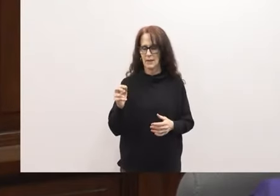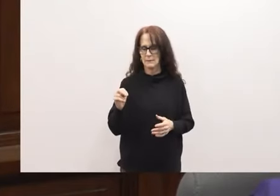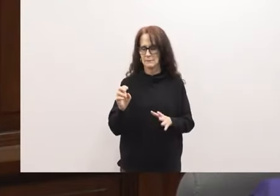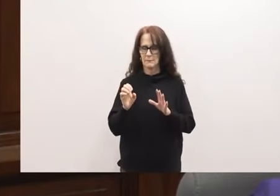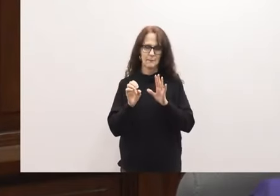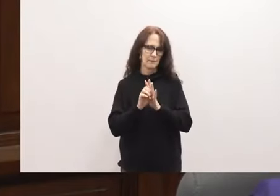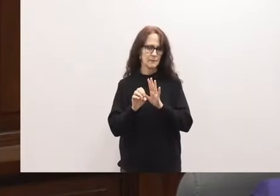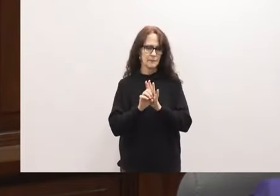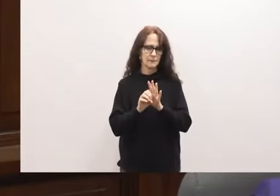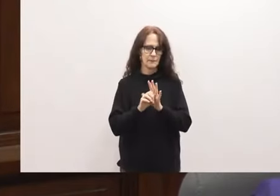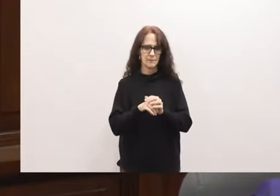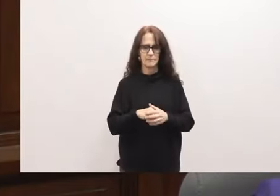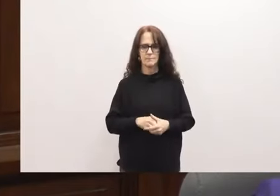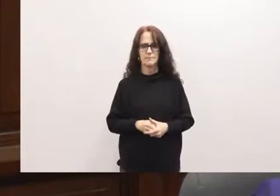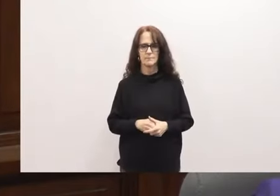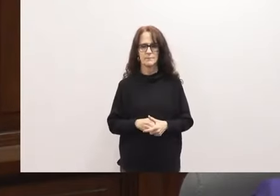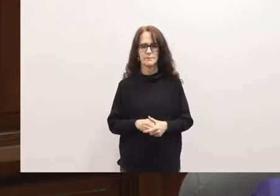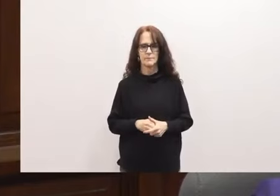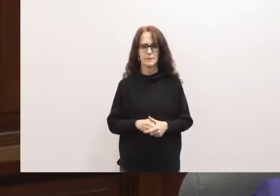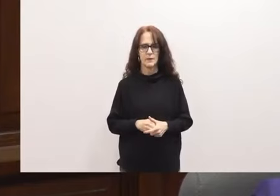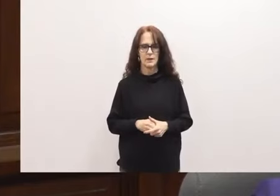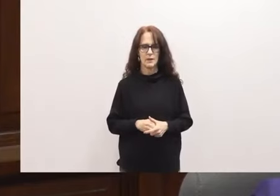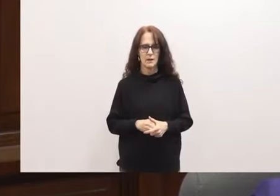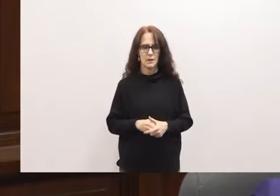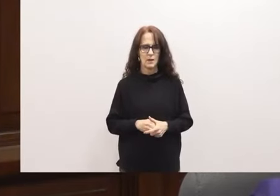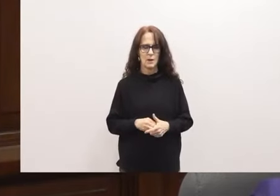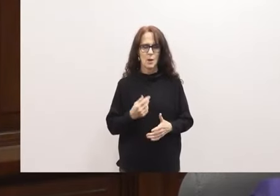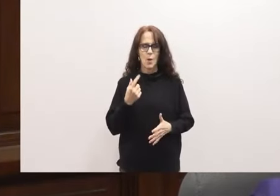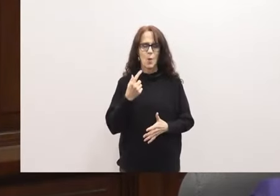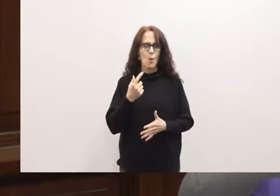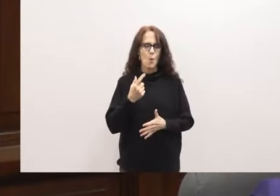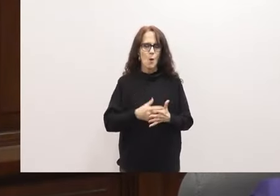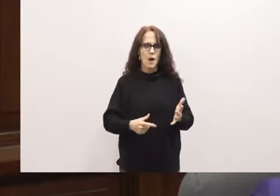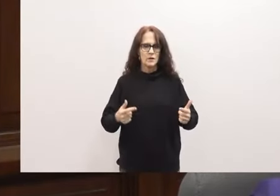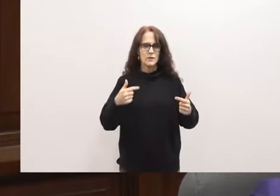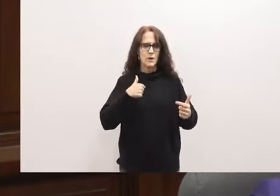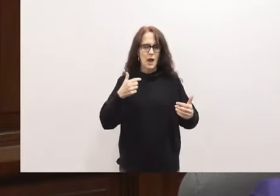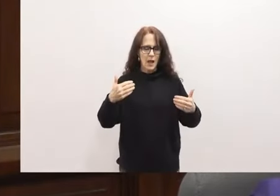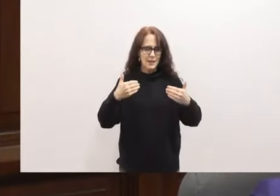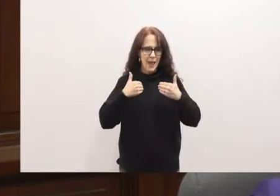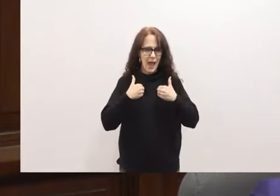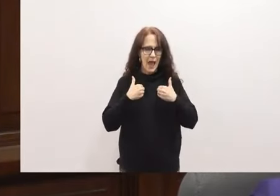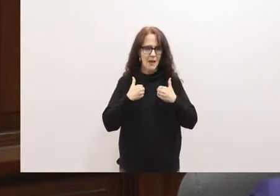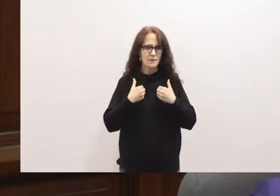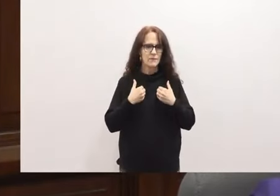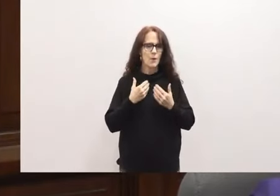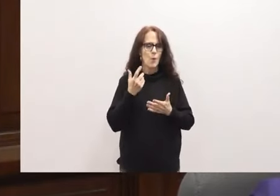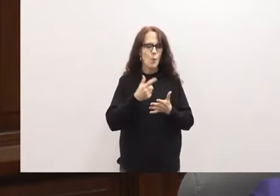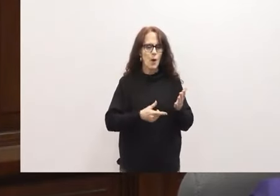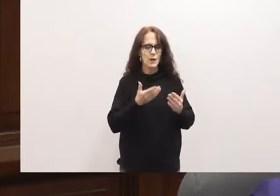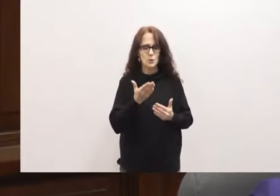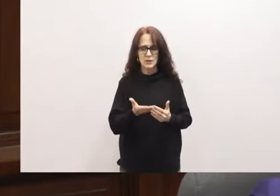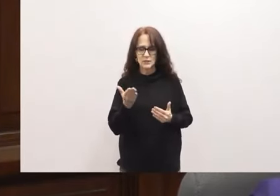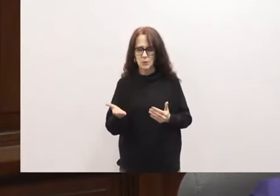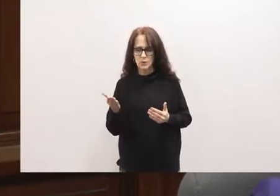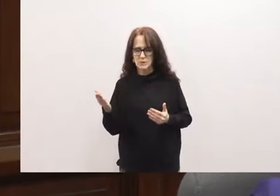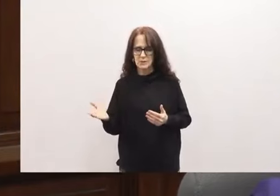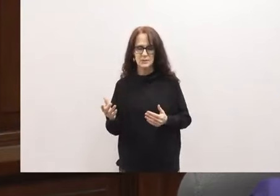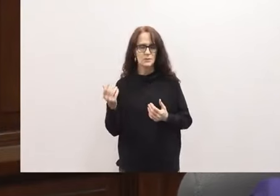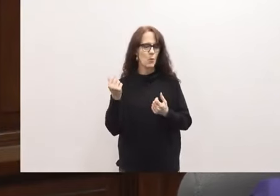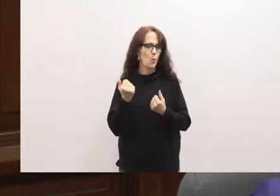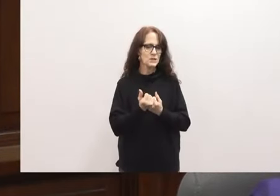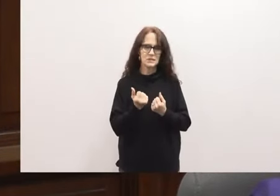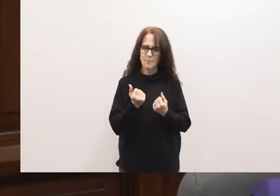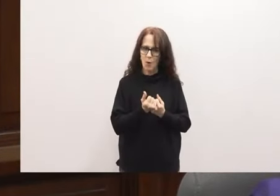School. What do I have at my disposal? What resources do I have? What support do I